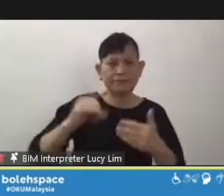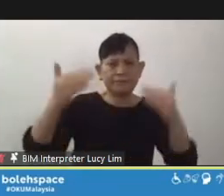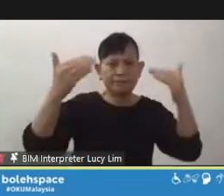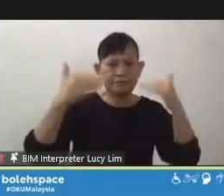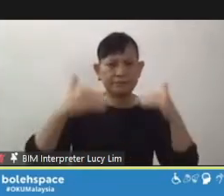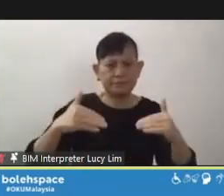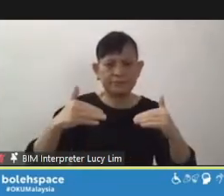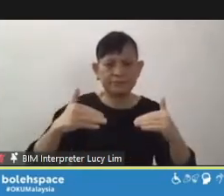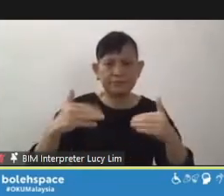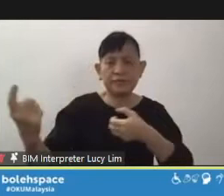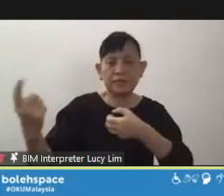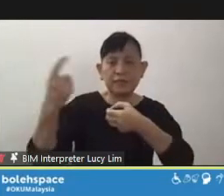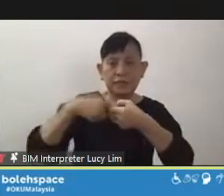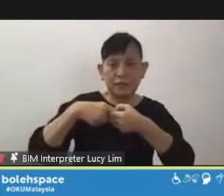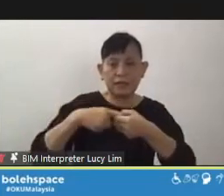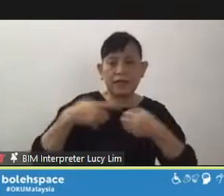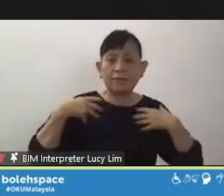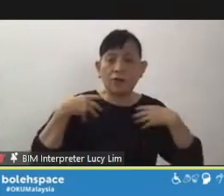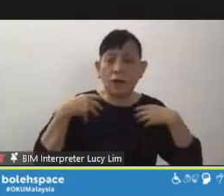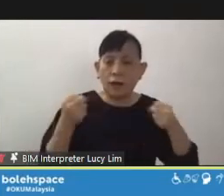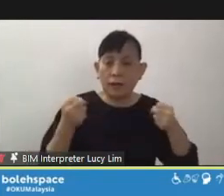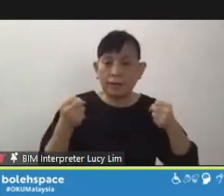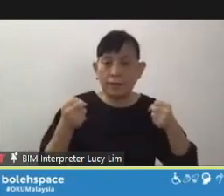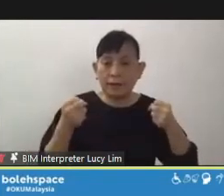it's related to the healthcare.